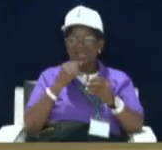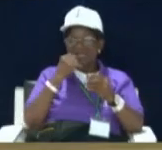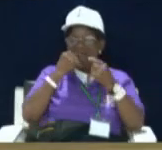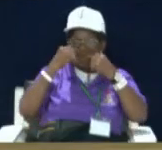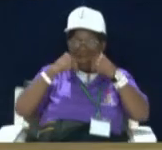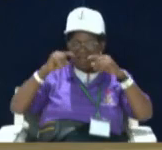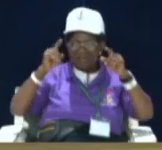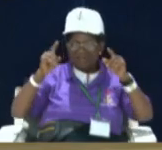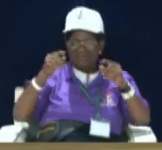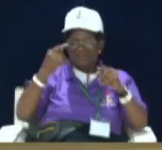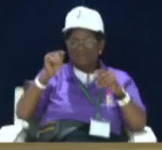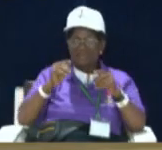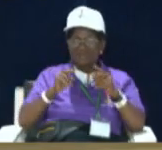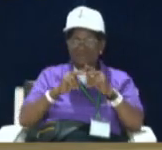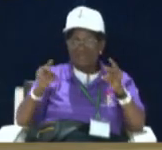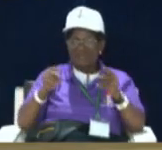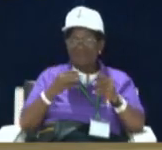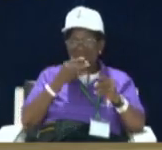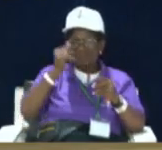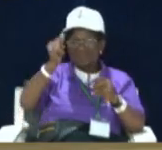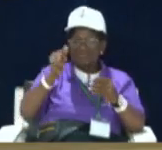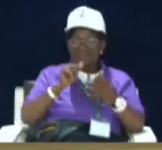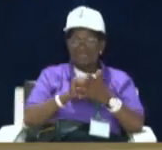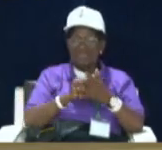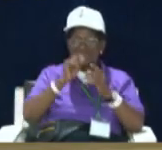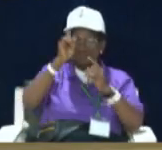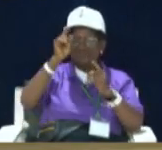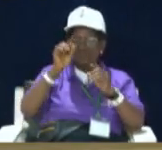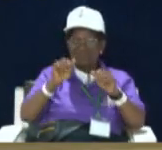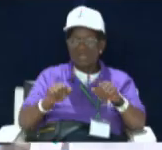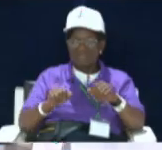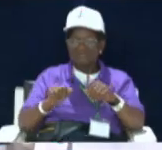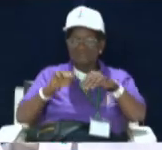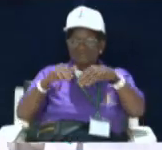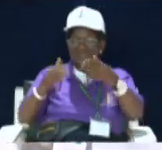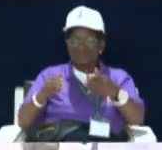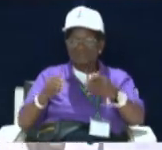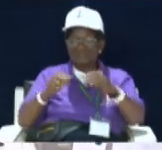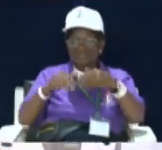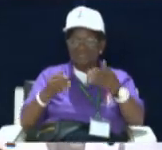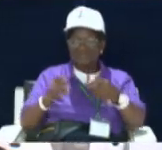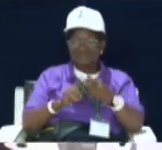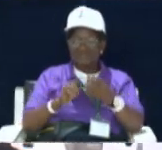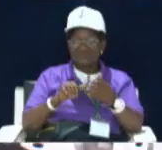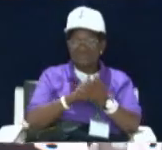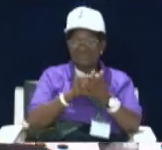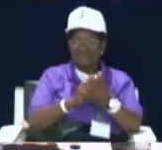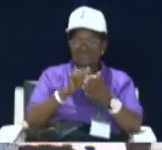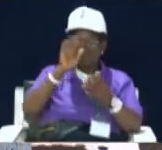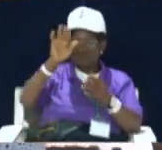the very best that you can give to this your children.